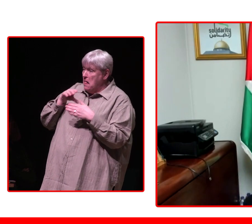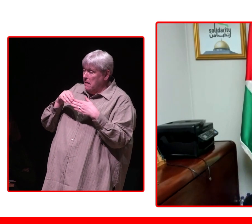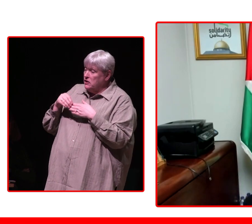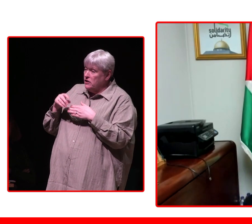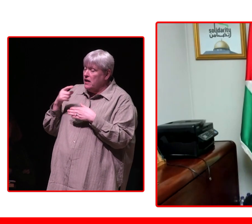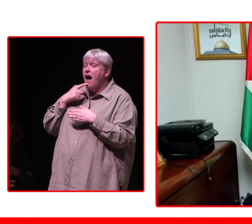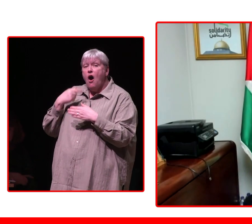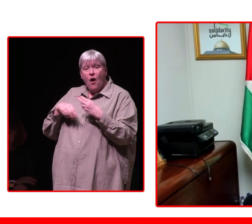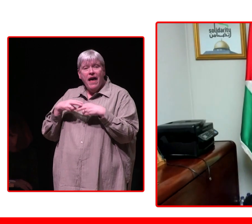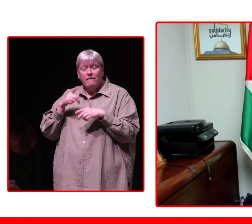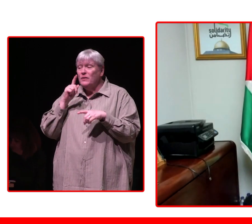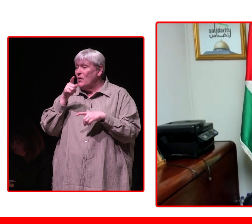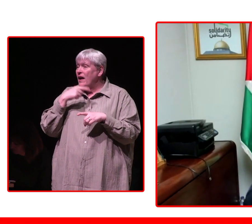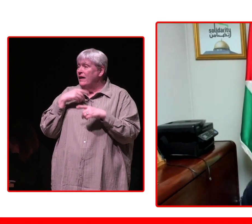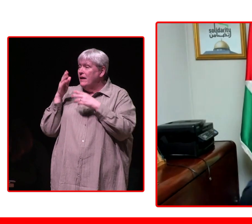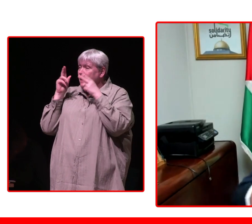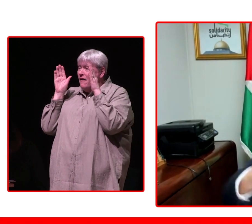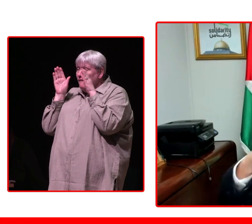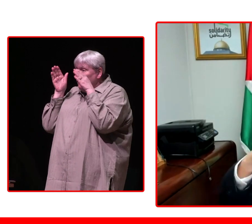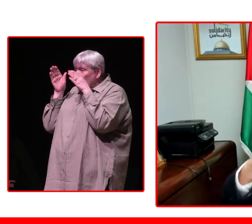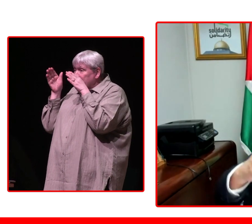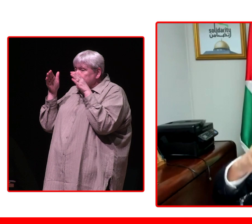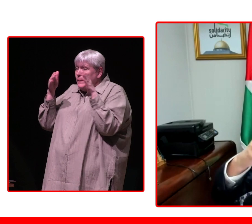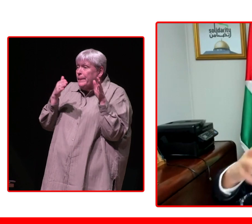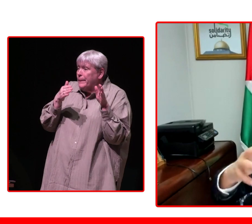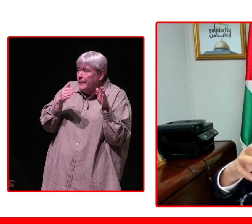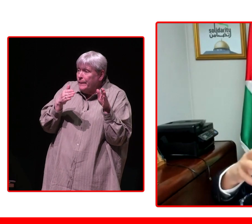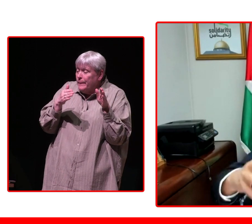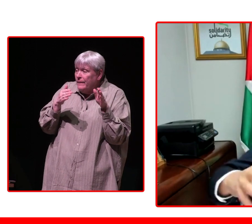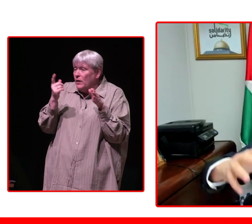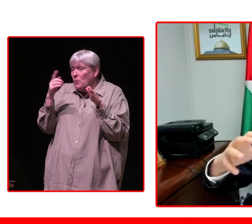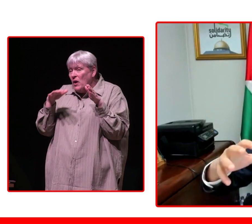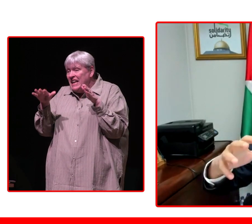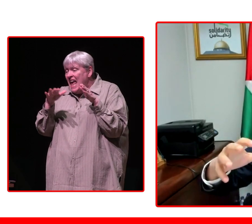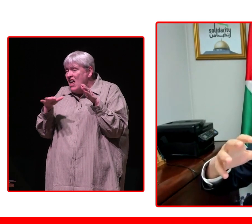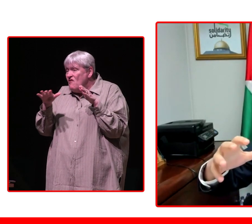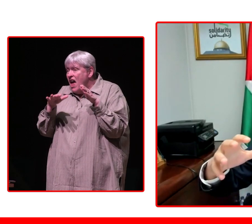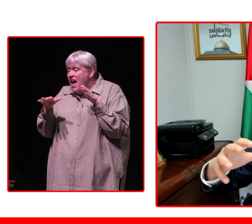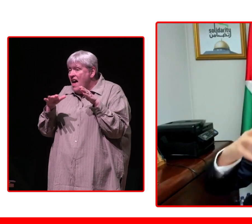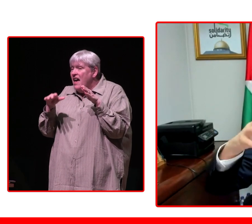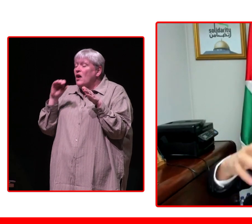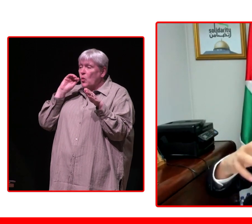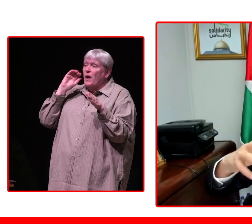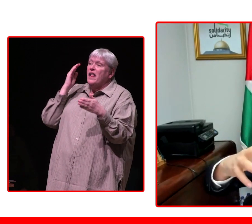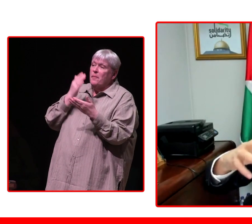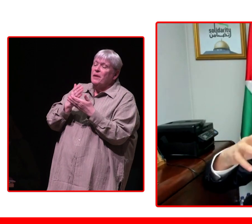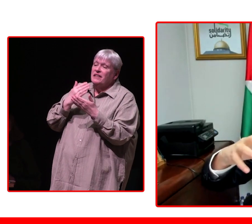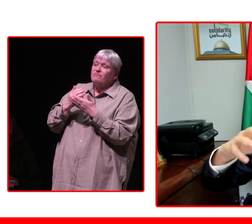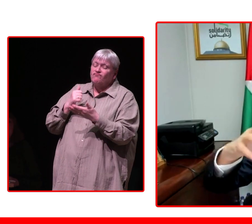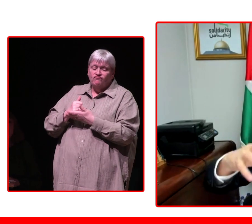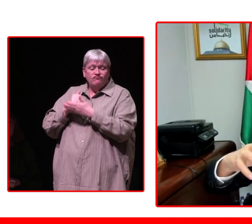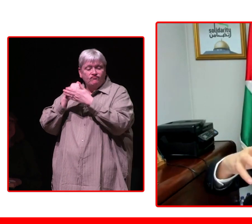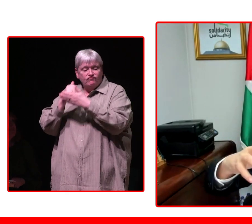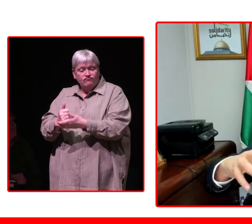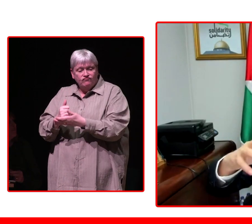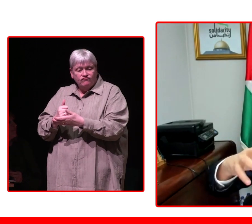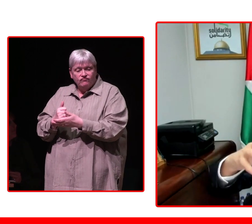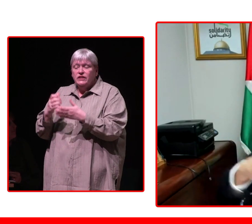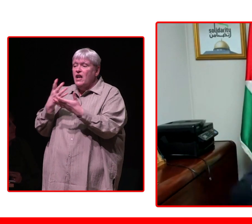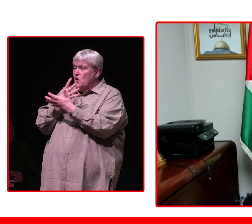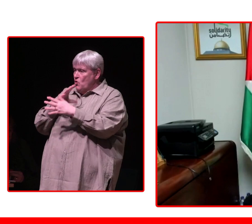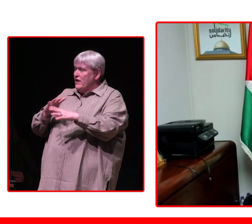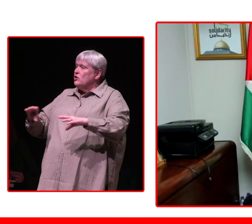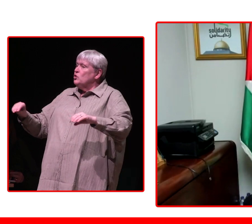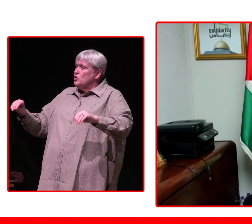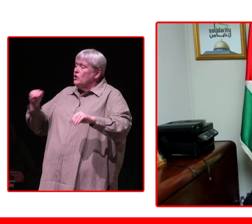turned their focus away from a one-state formula, the PLO until then had insisted that the resolution would